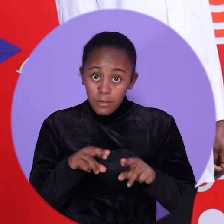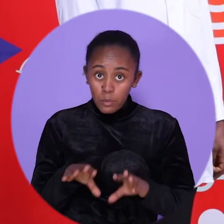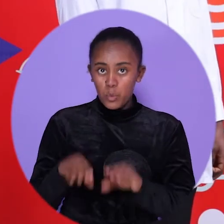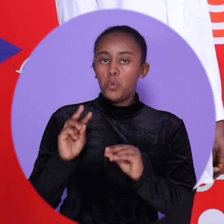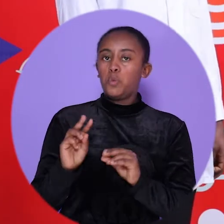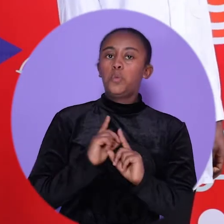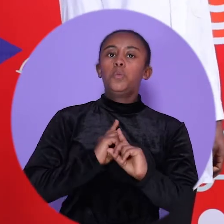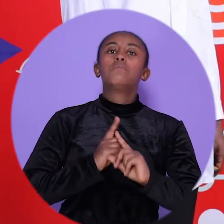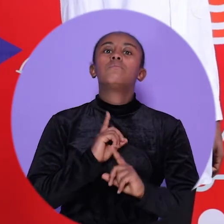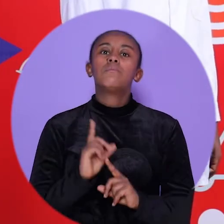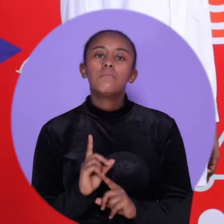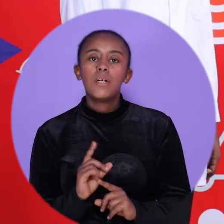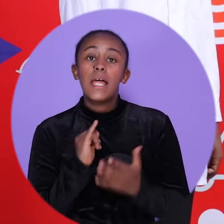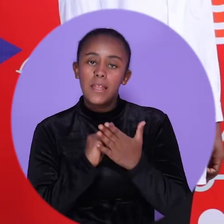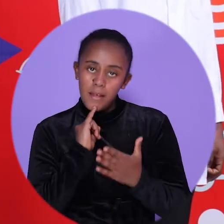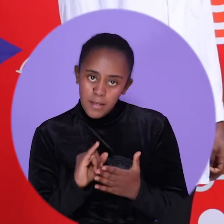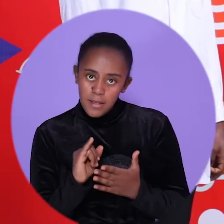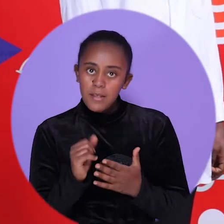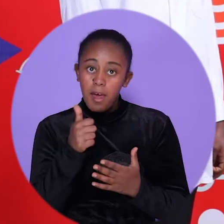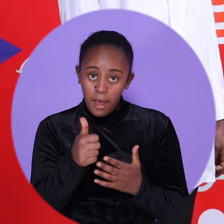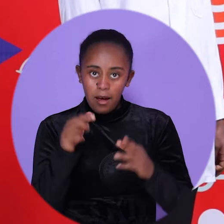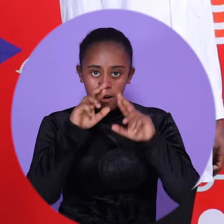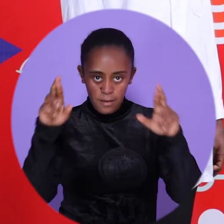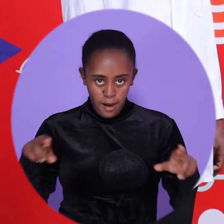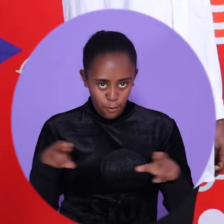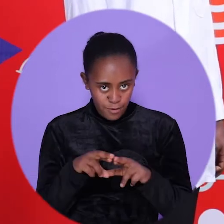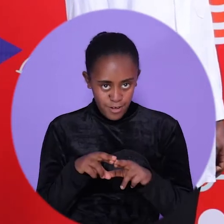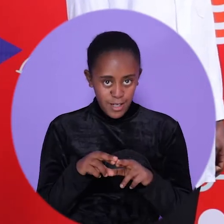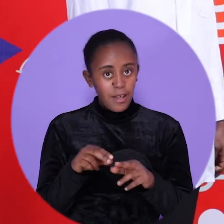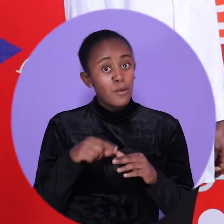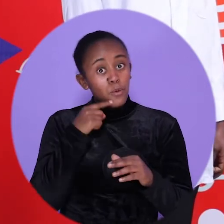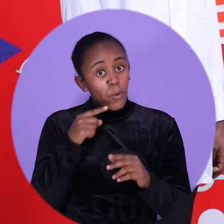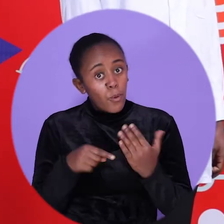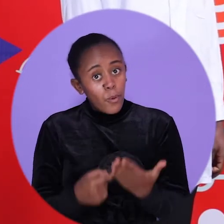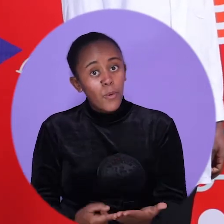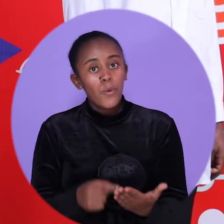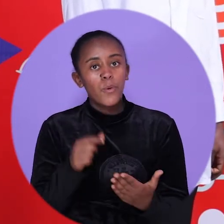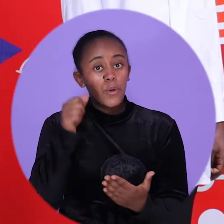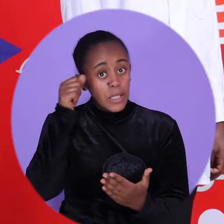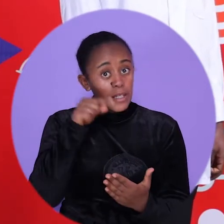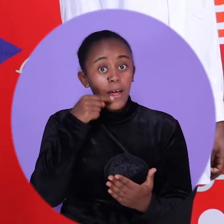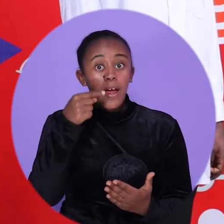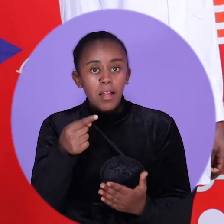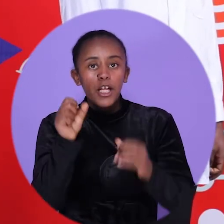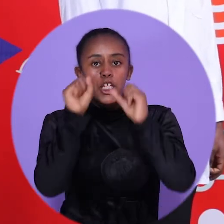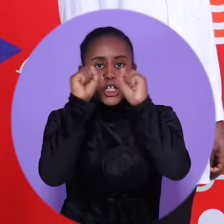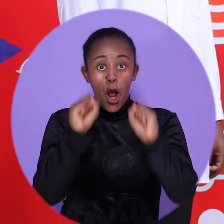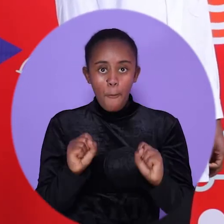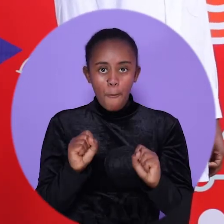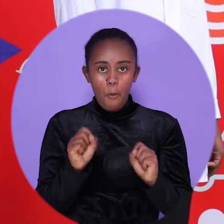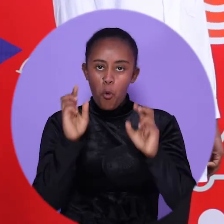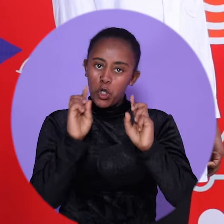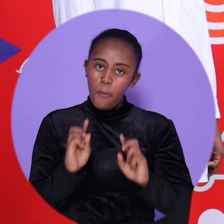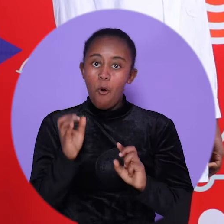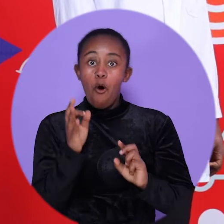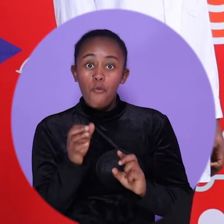response is what? It is a rectangle. So he tells the shape of his English book.